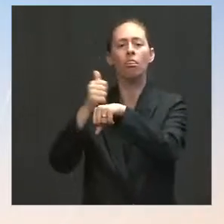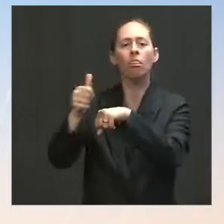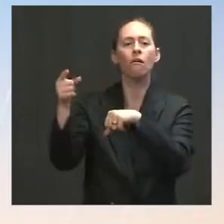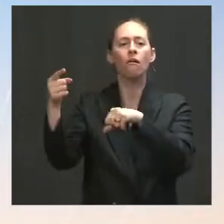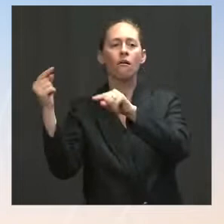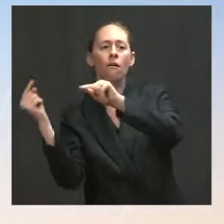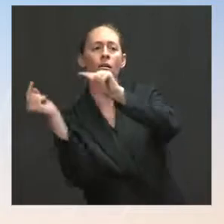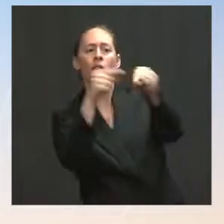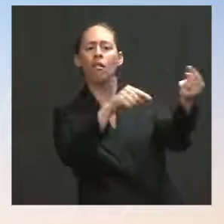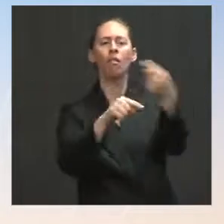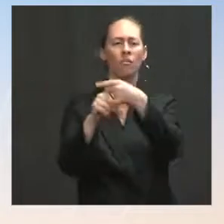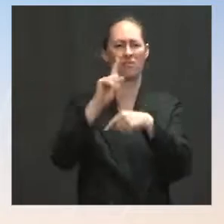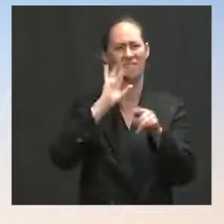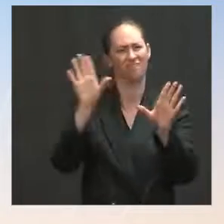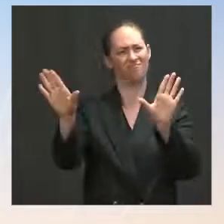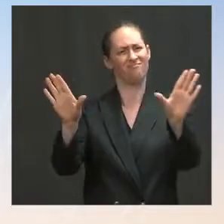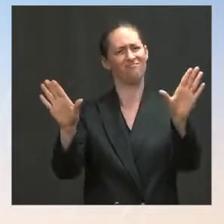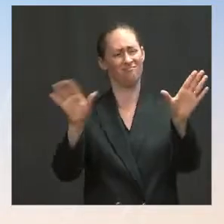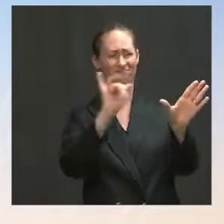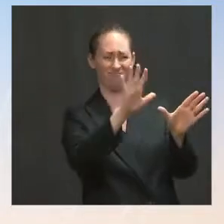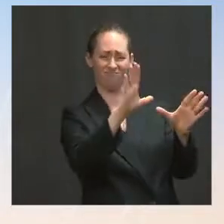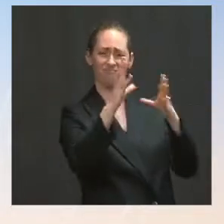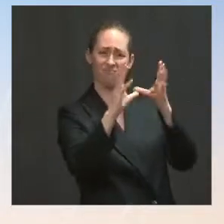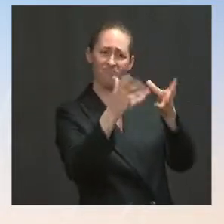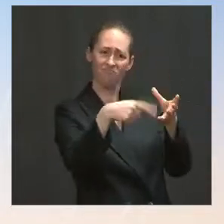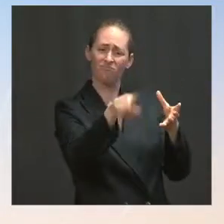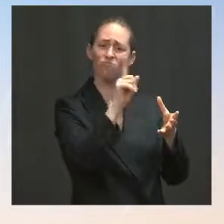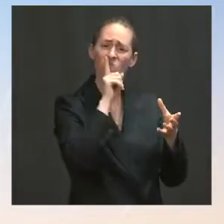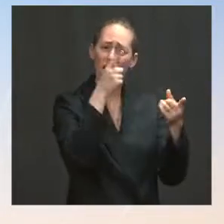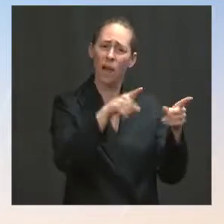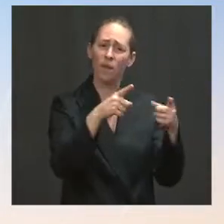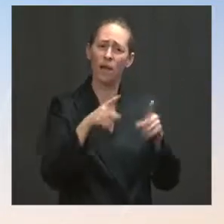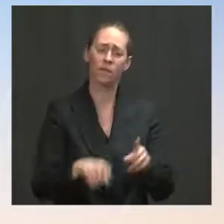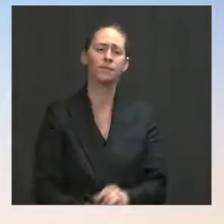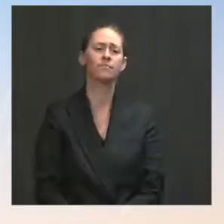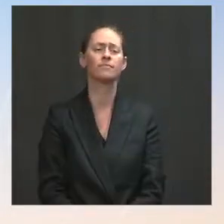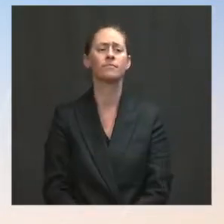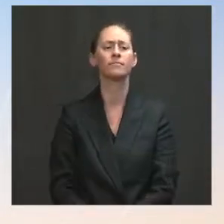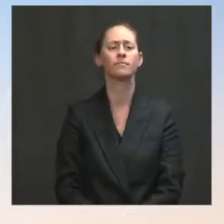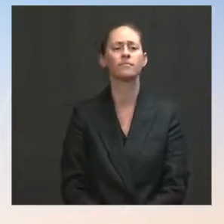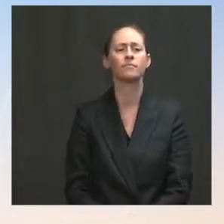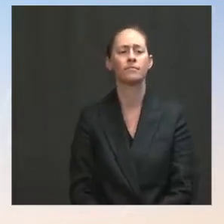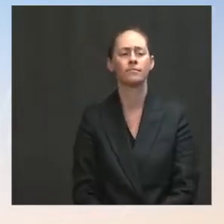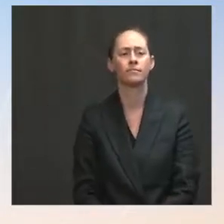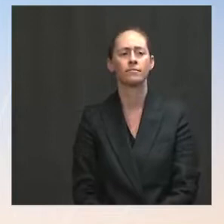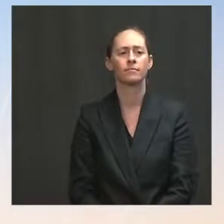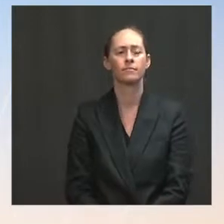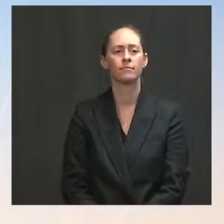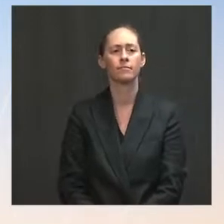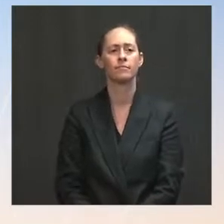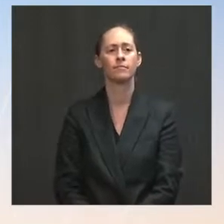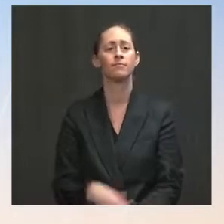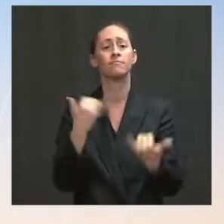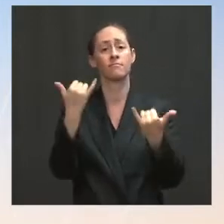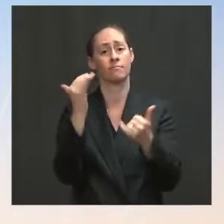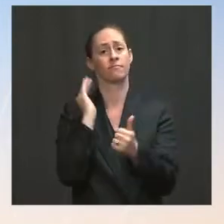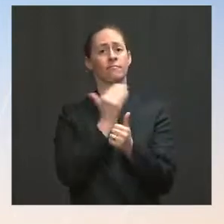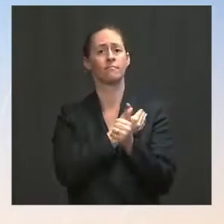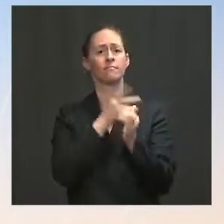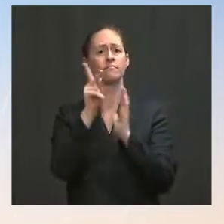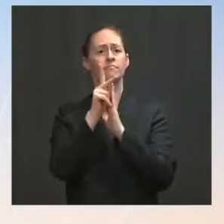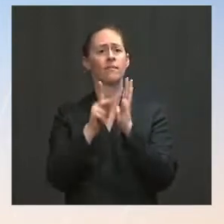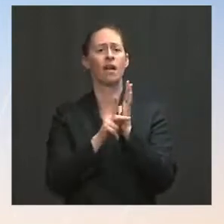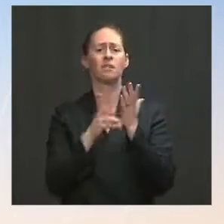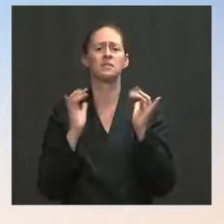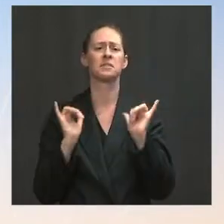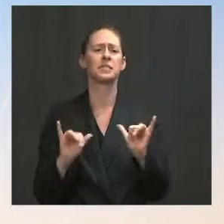a future, our policy, I should say, our approach continues to be governed by two principles.